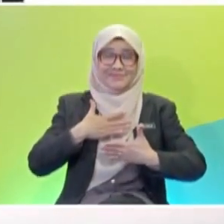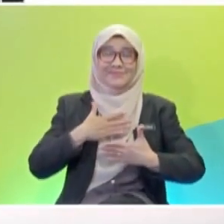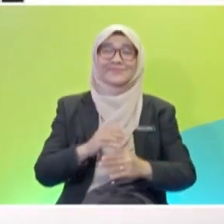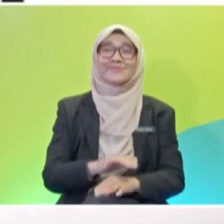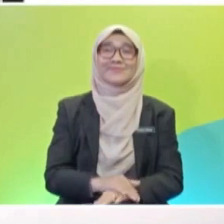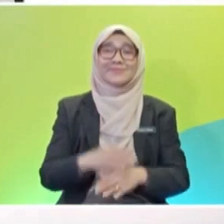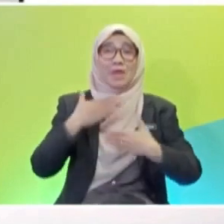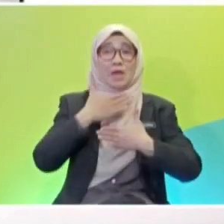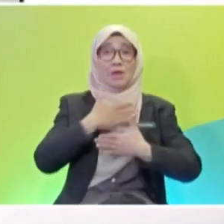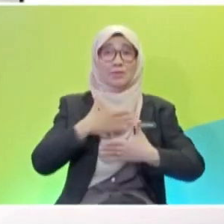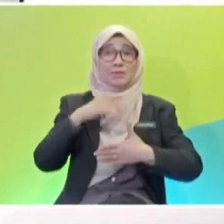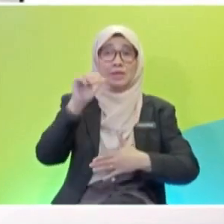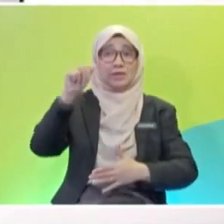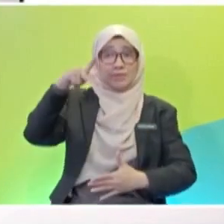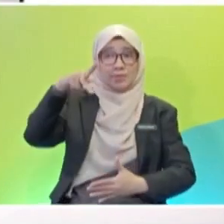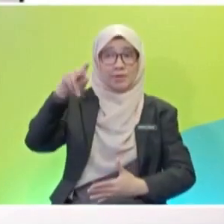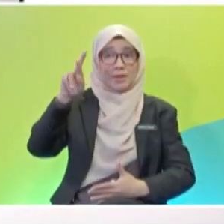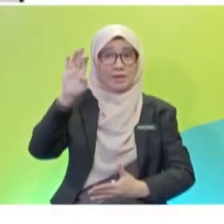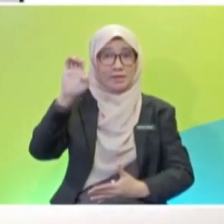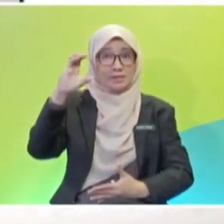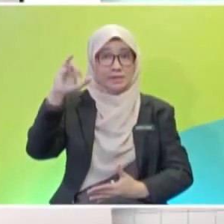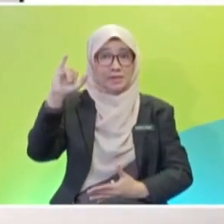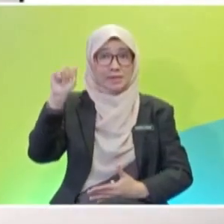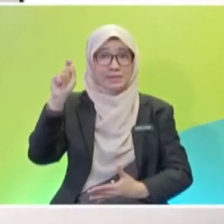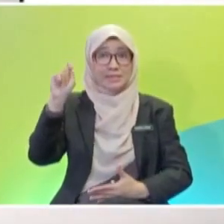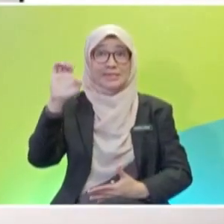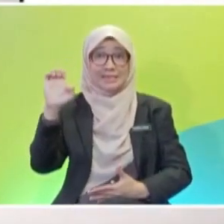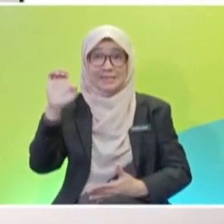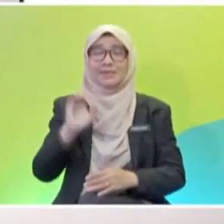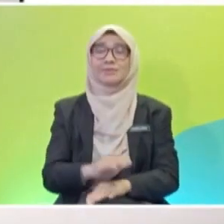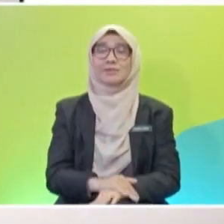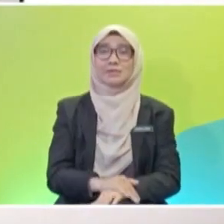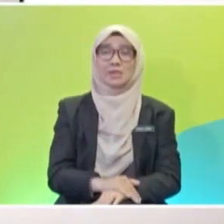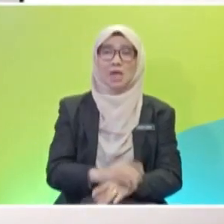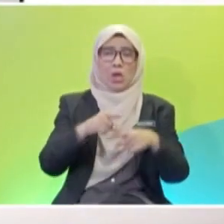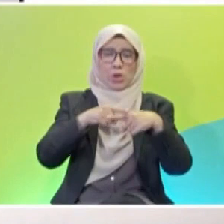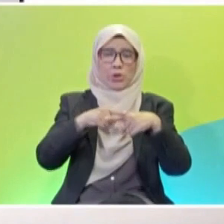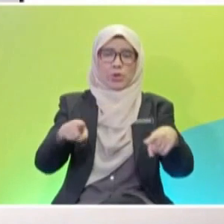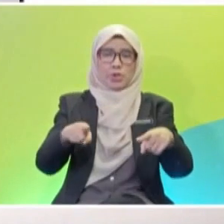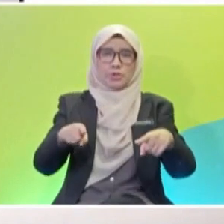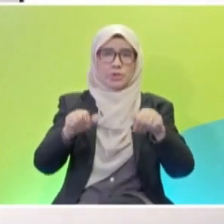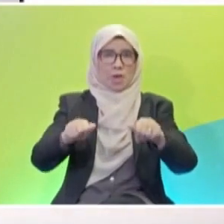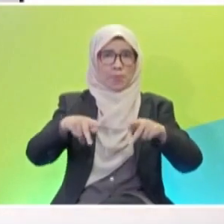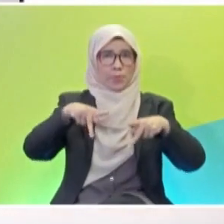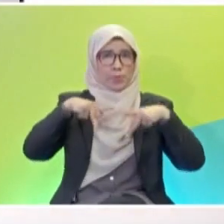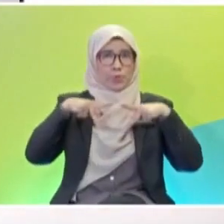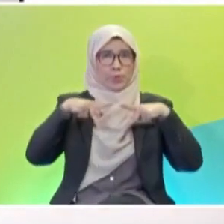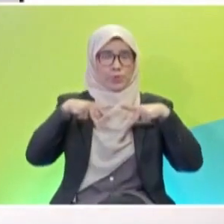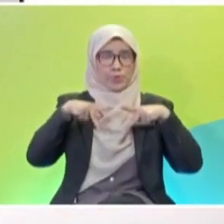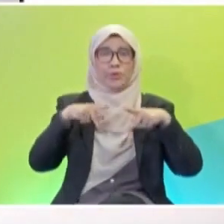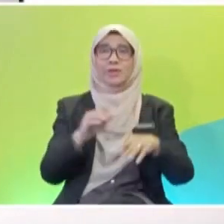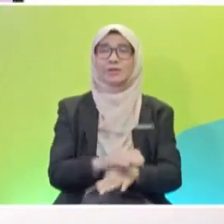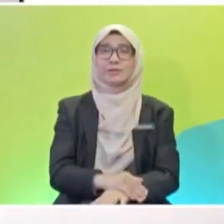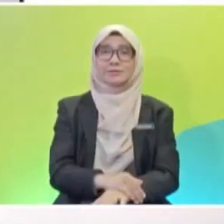really appreciate you guys being here with me today. And the last one, disapprove. Anybody? Okay,